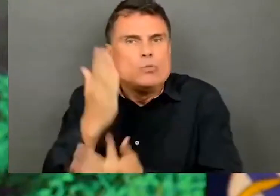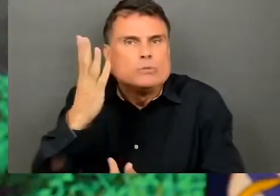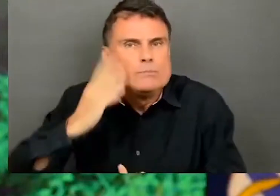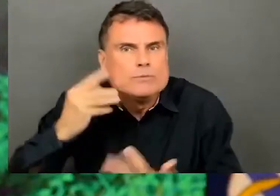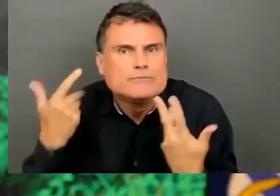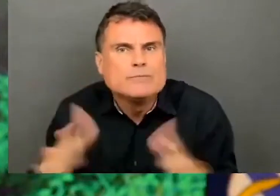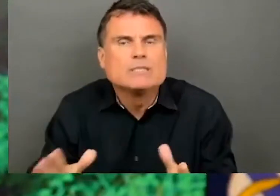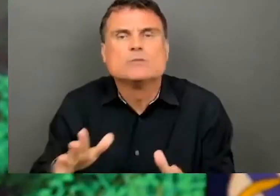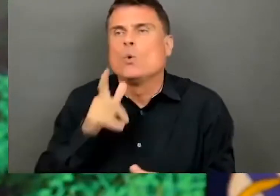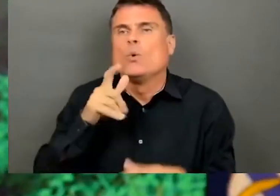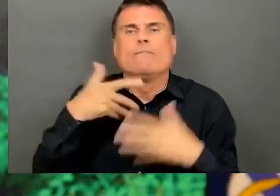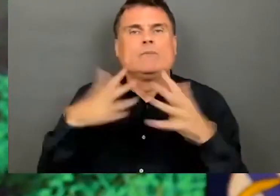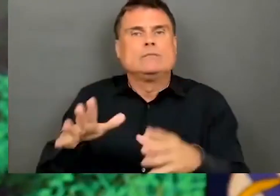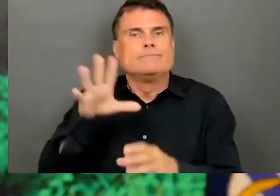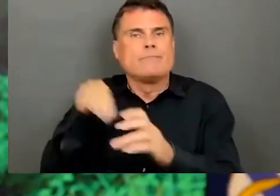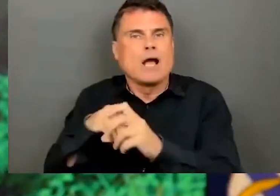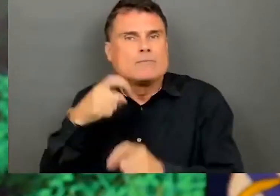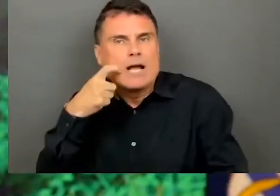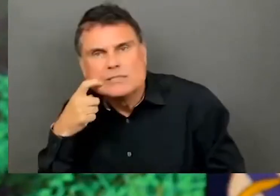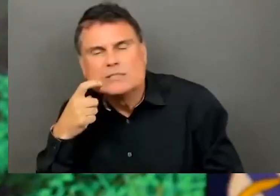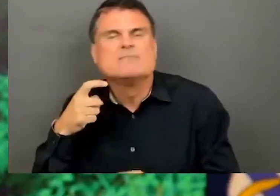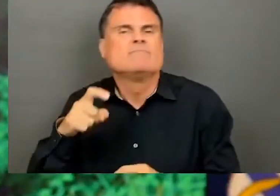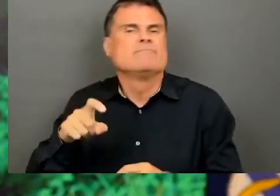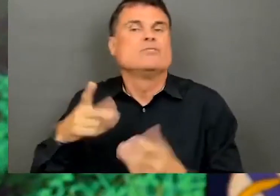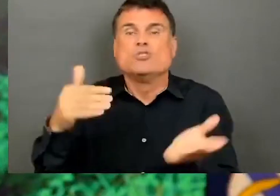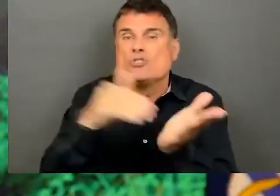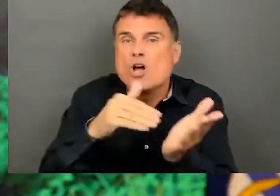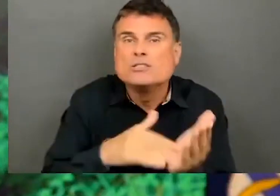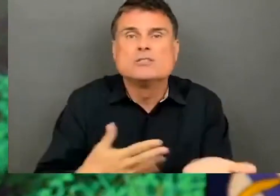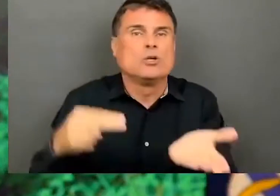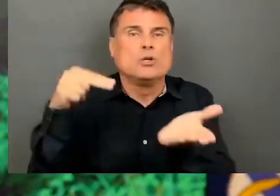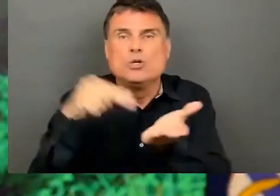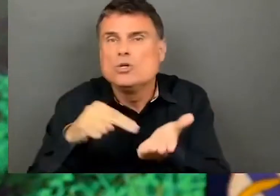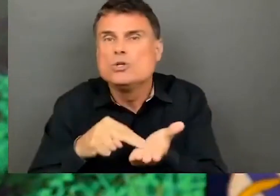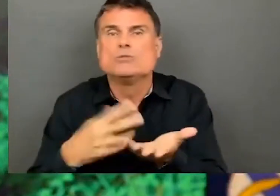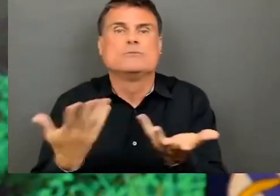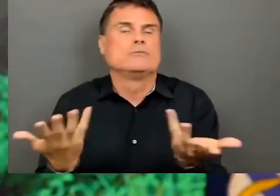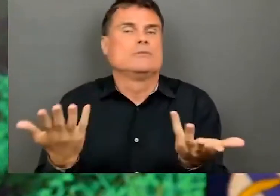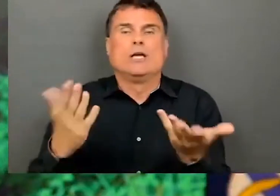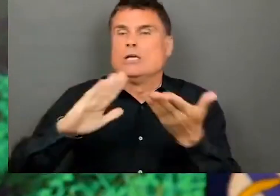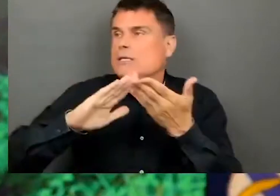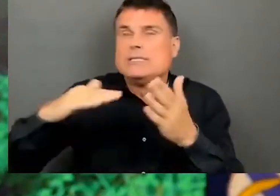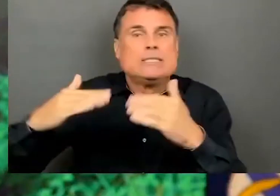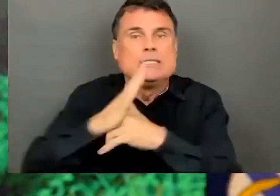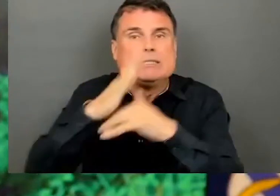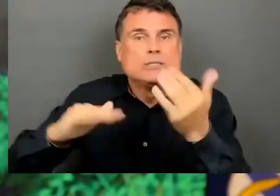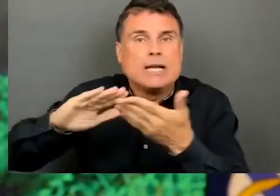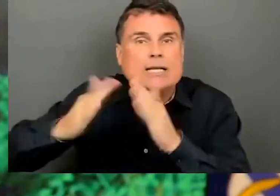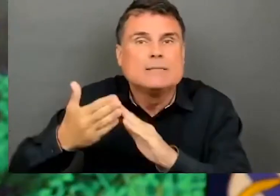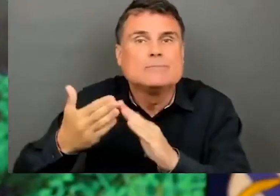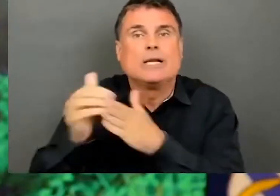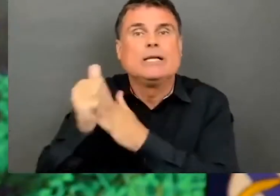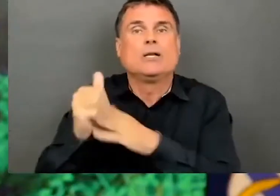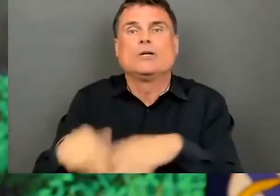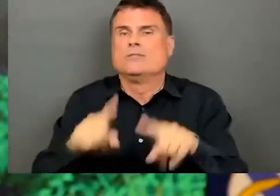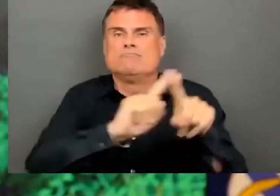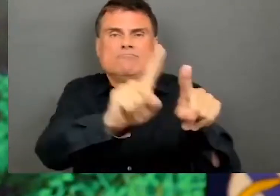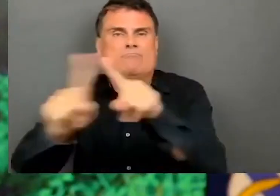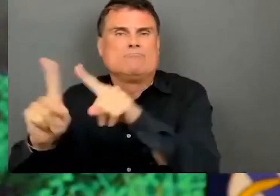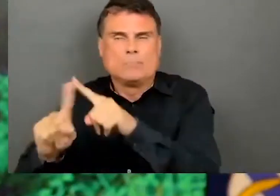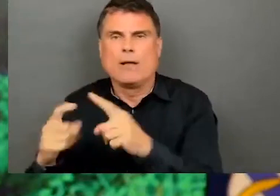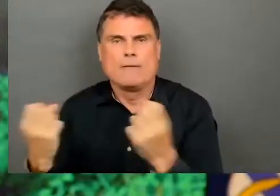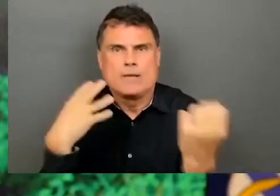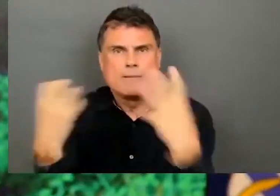authorities, and Indigenous-led organizations. This new policy will help to separate more people from the